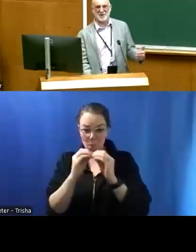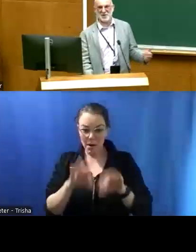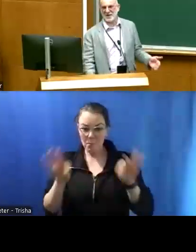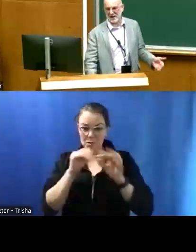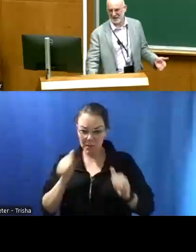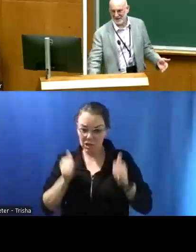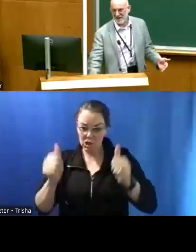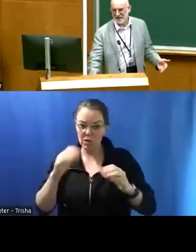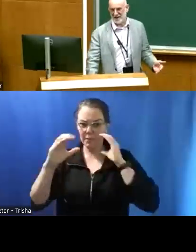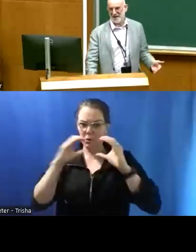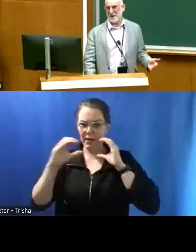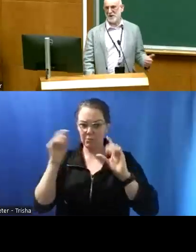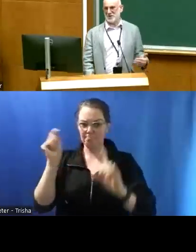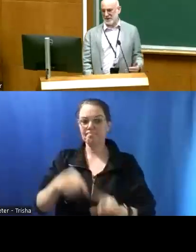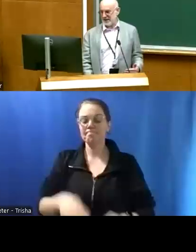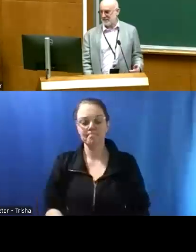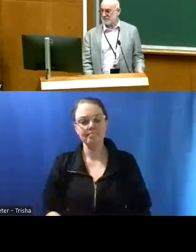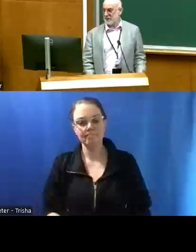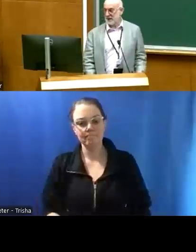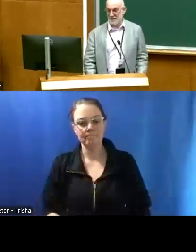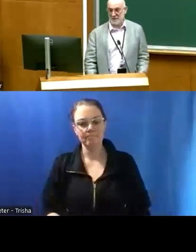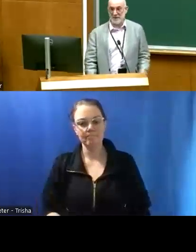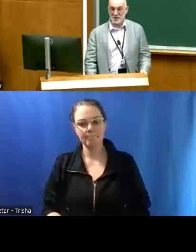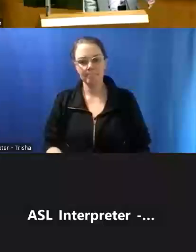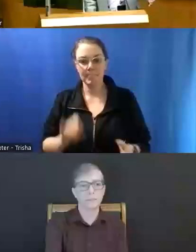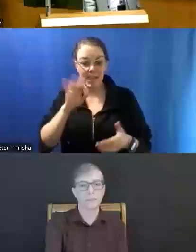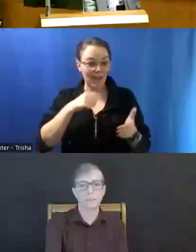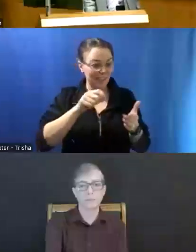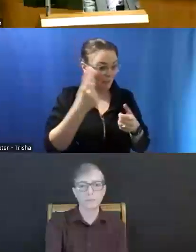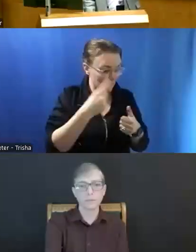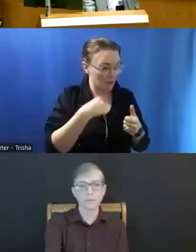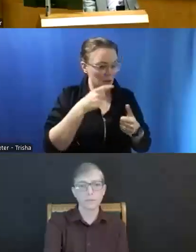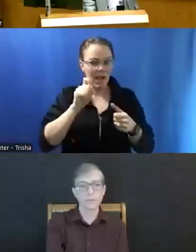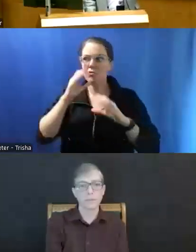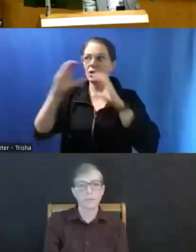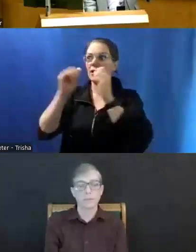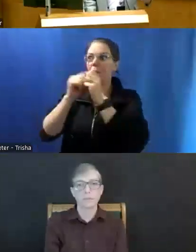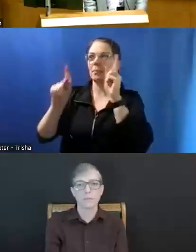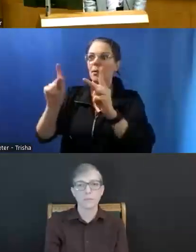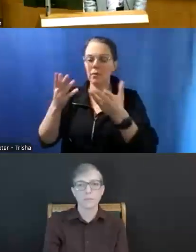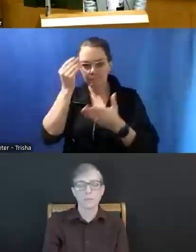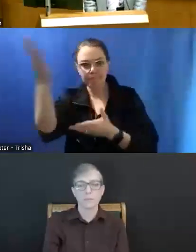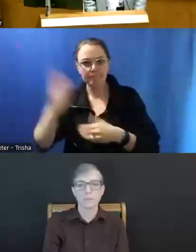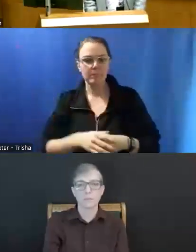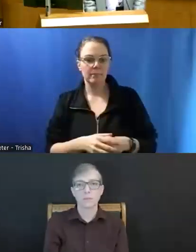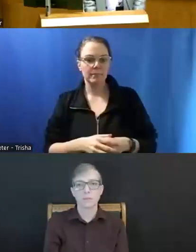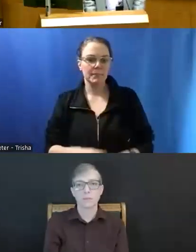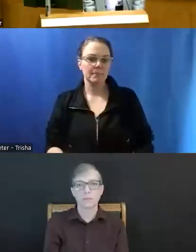assertive communicator about what you need in the world and with your family and people you live with.